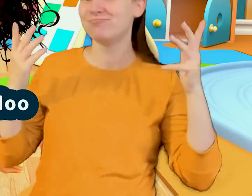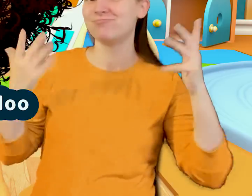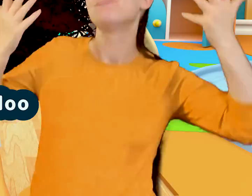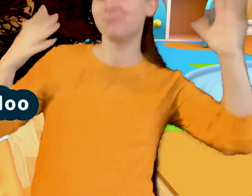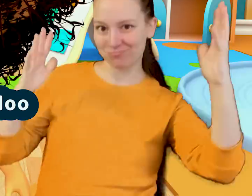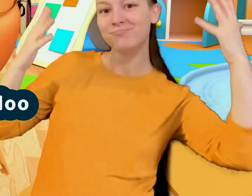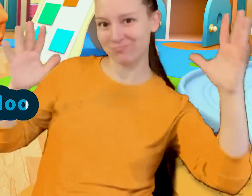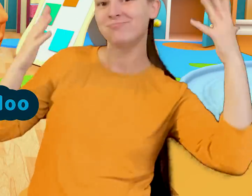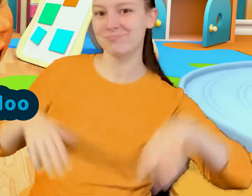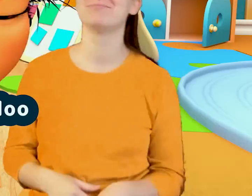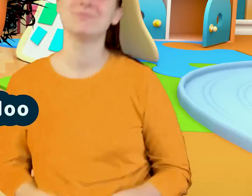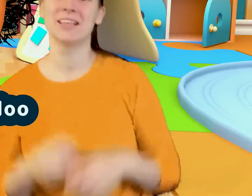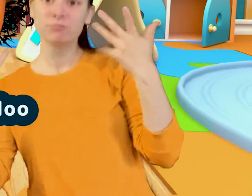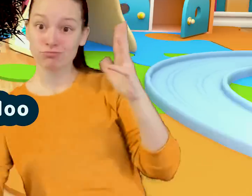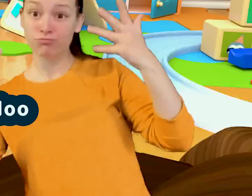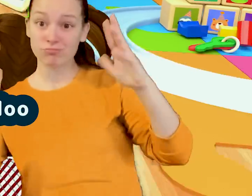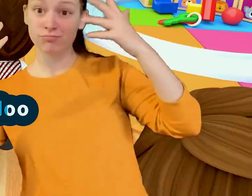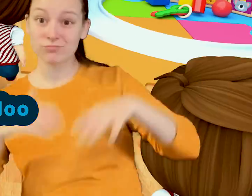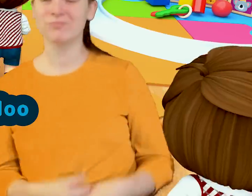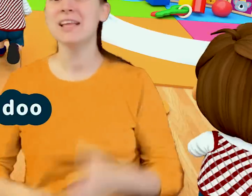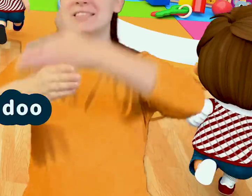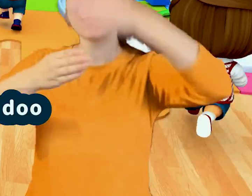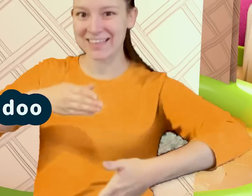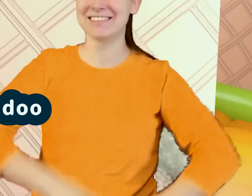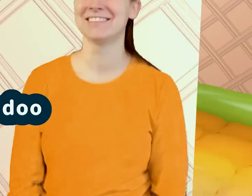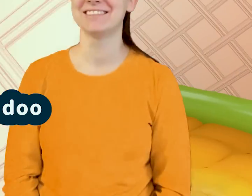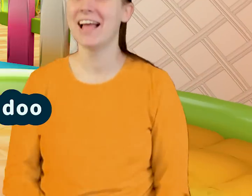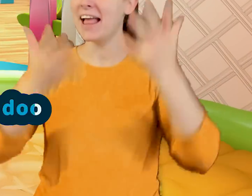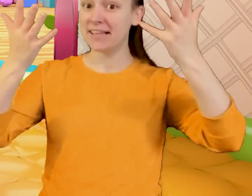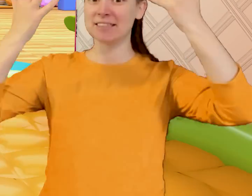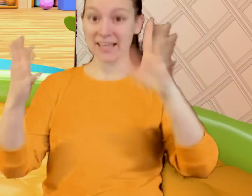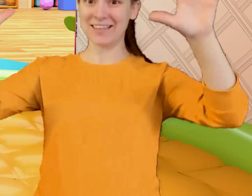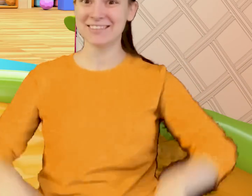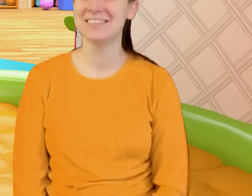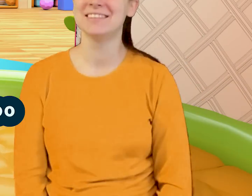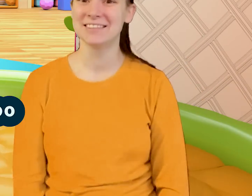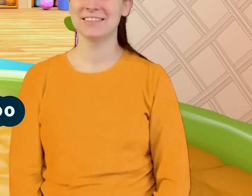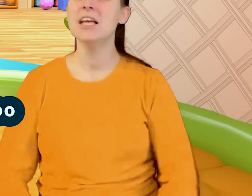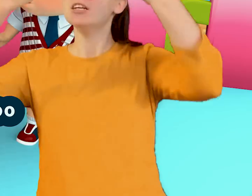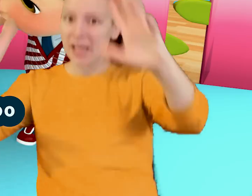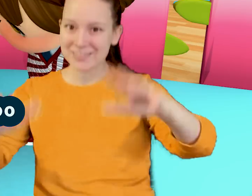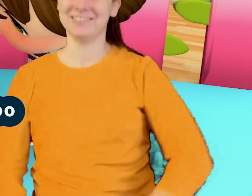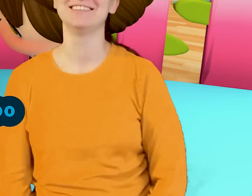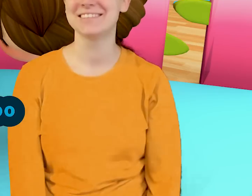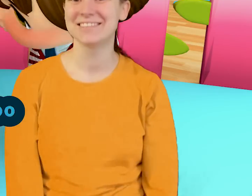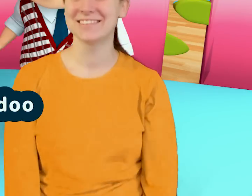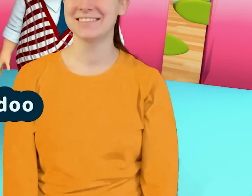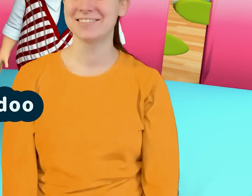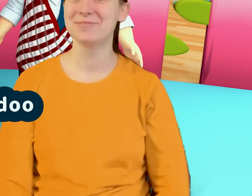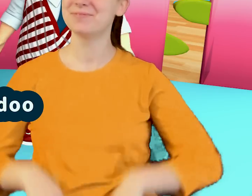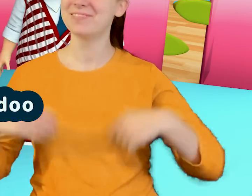last it's the end of it's the end of it's the end of the M it's the